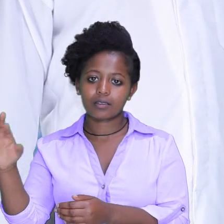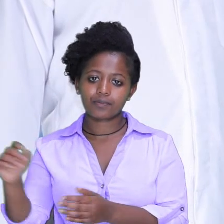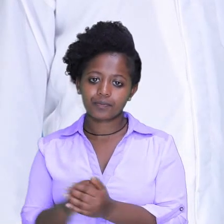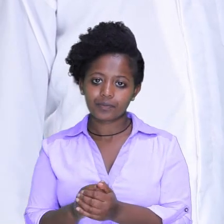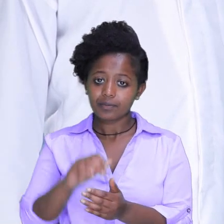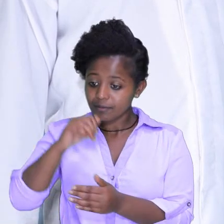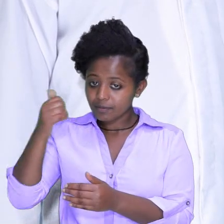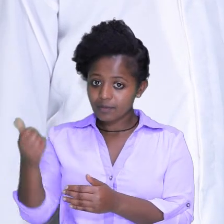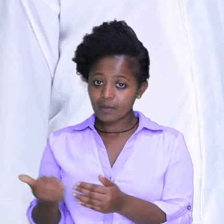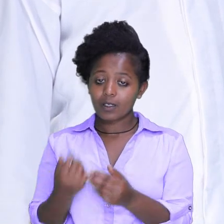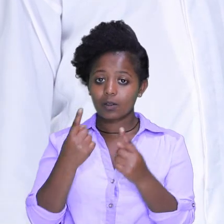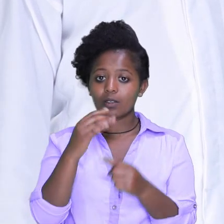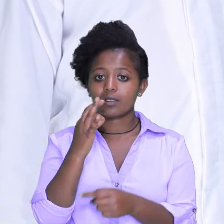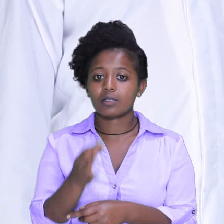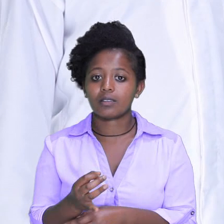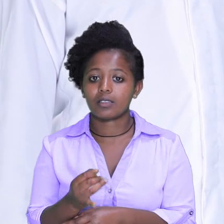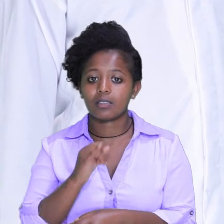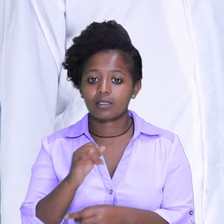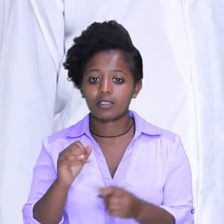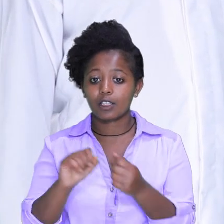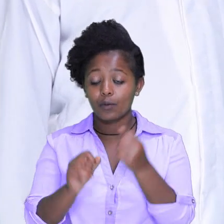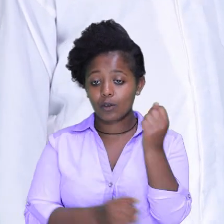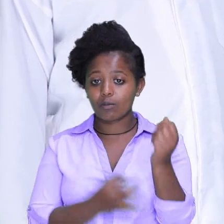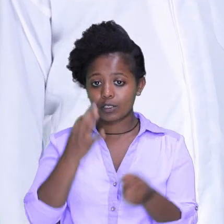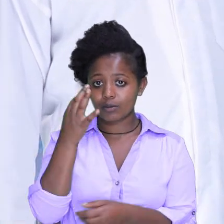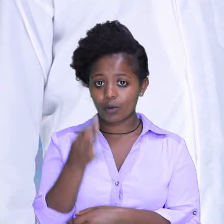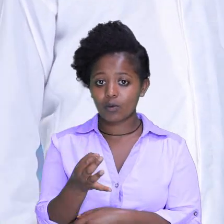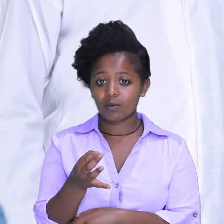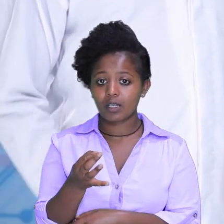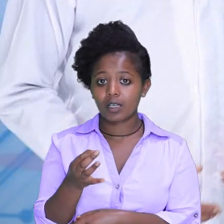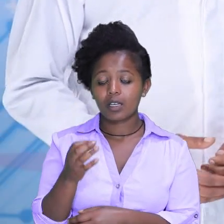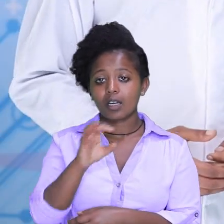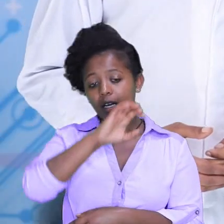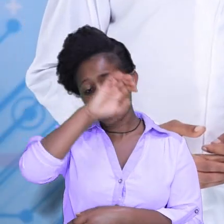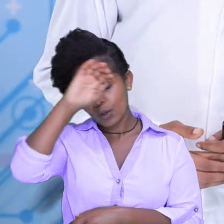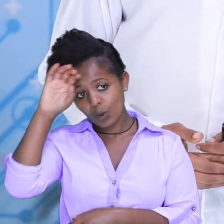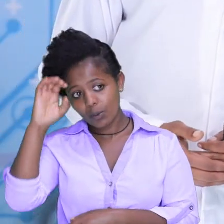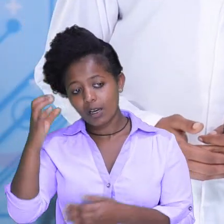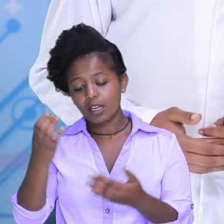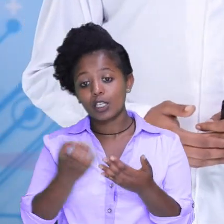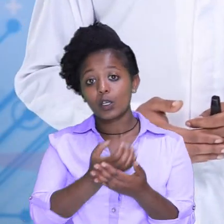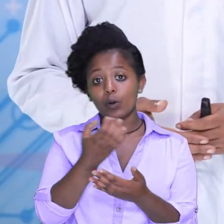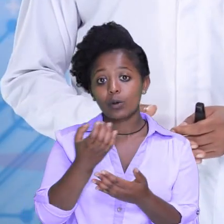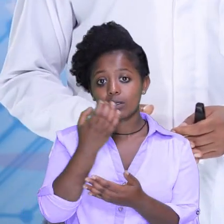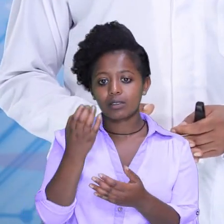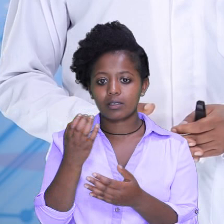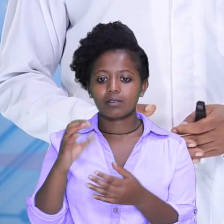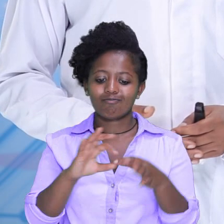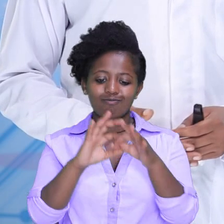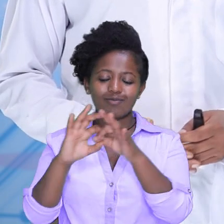The next one, student, the formation of European Economic